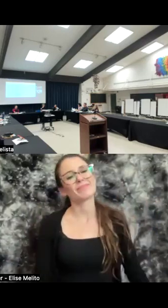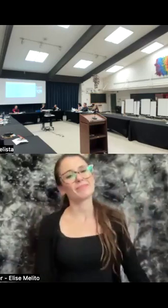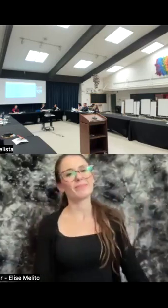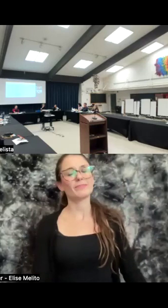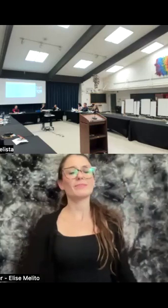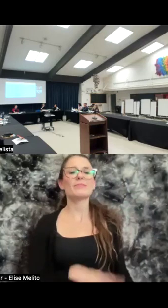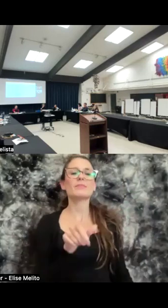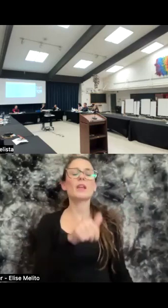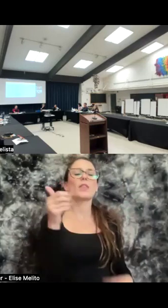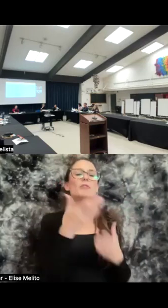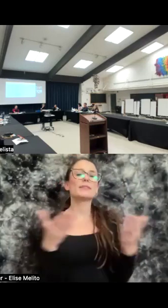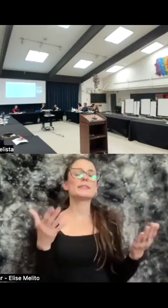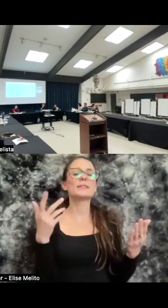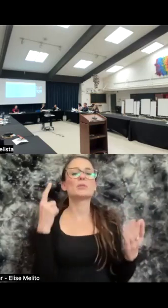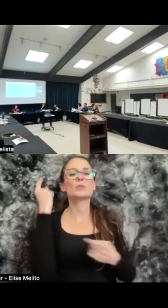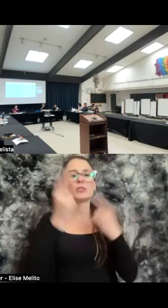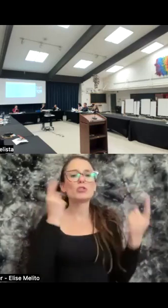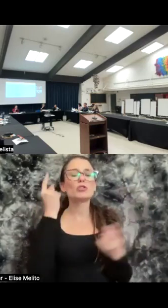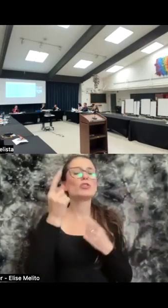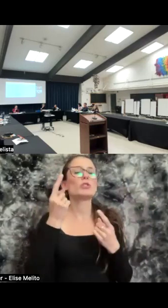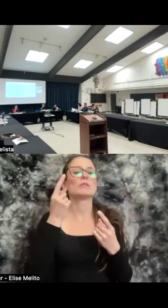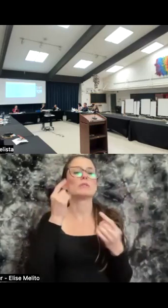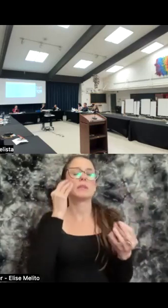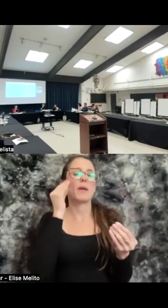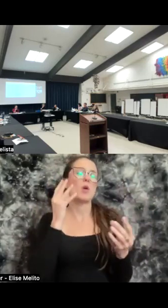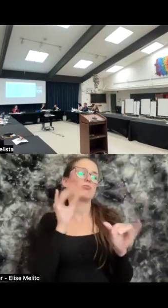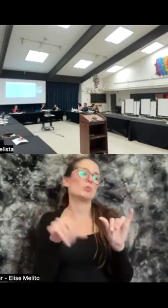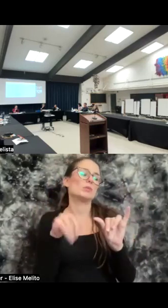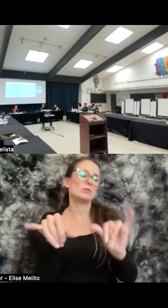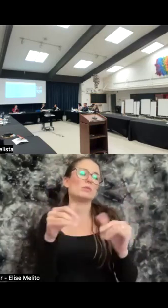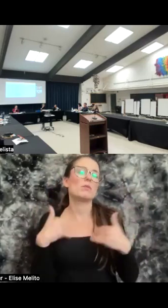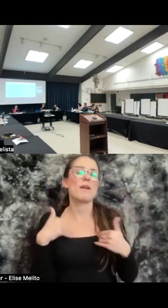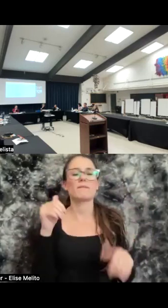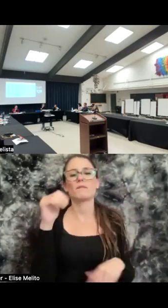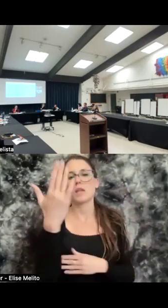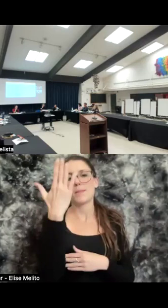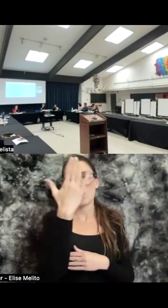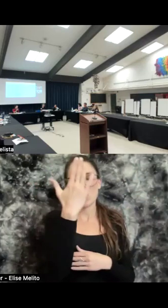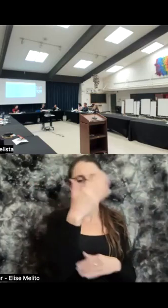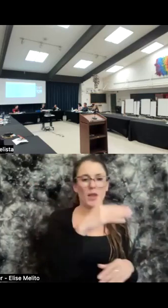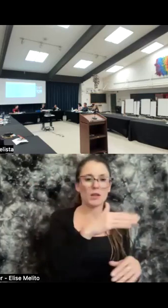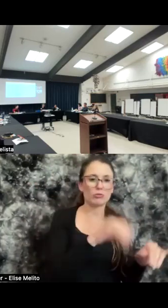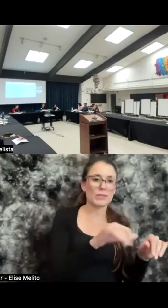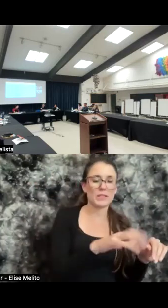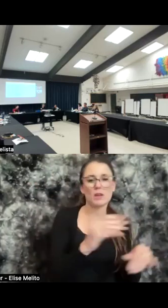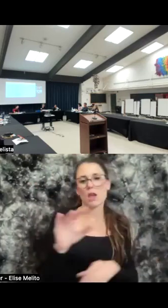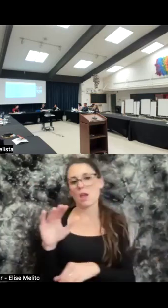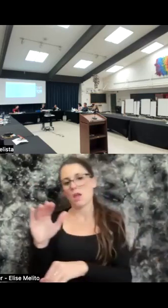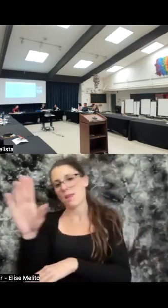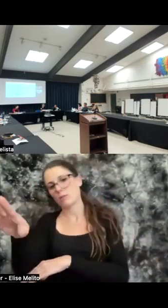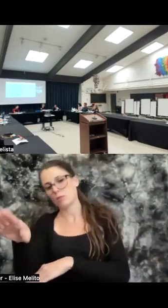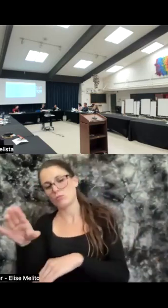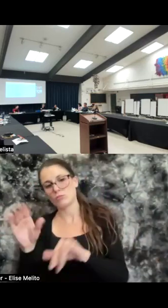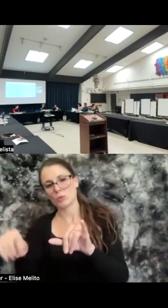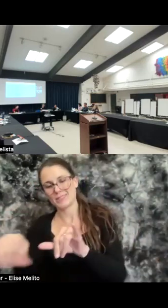Some other things to consider when we're thinking about routines. We have AM routines and PM routines, right? So morning and afternoon,